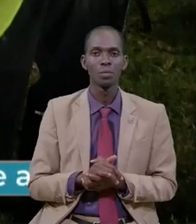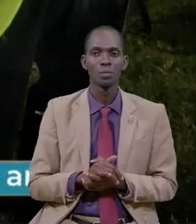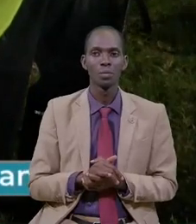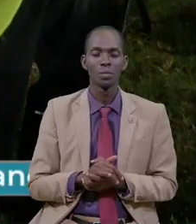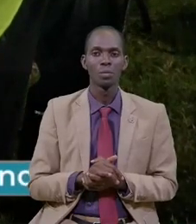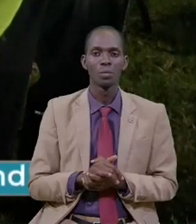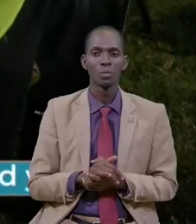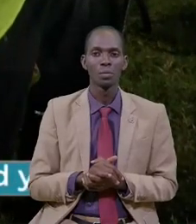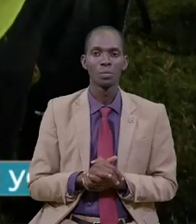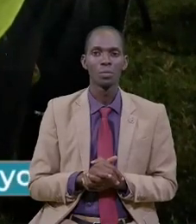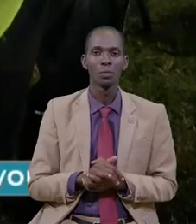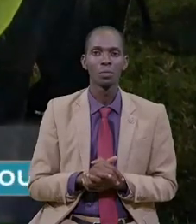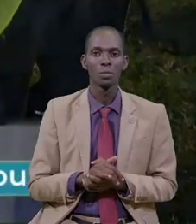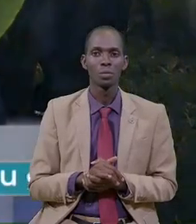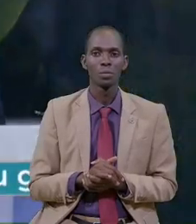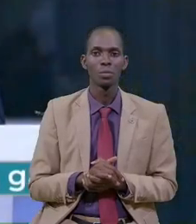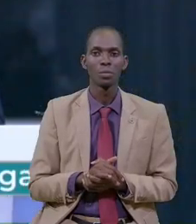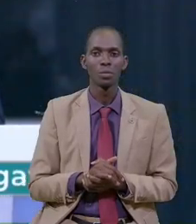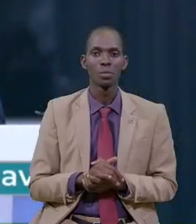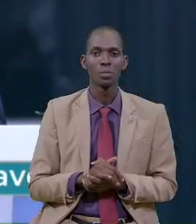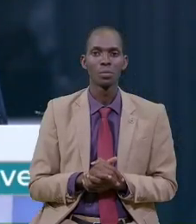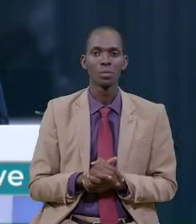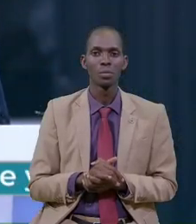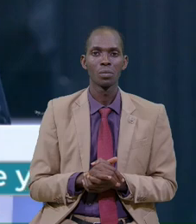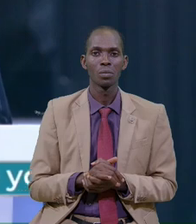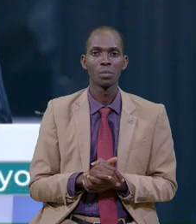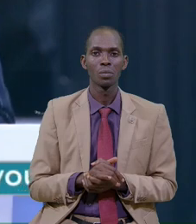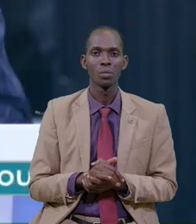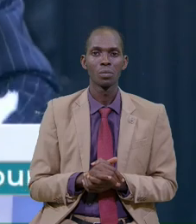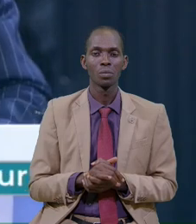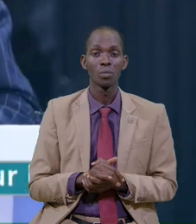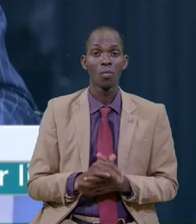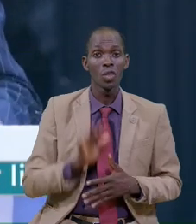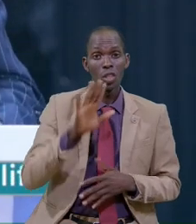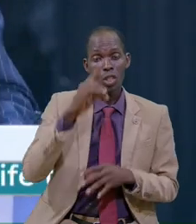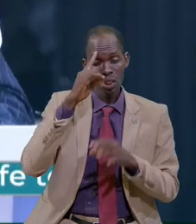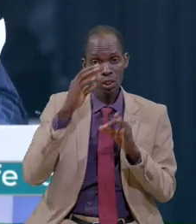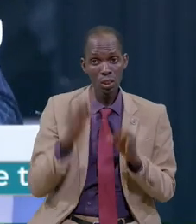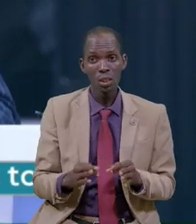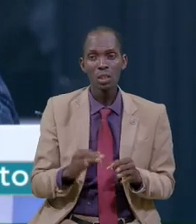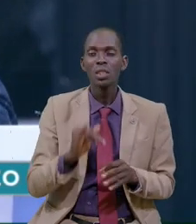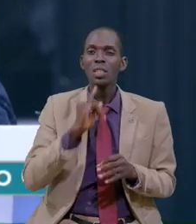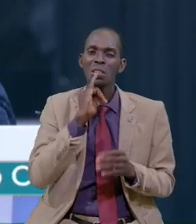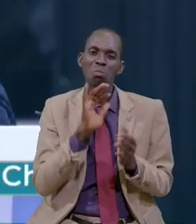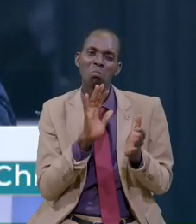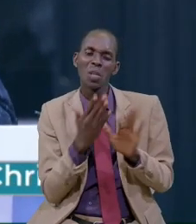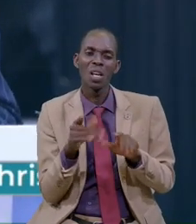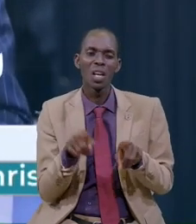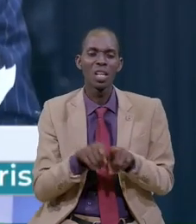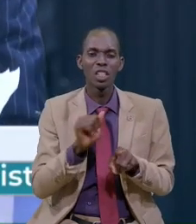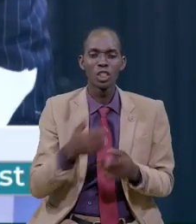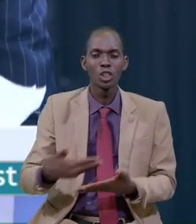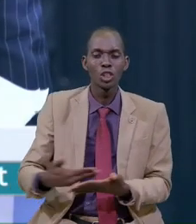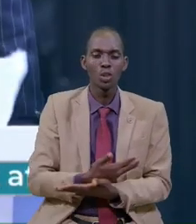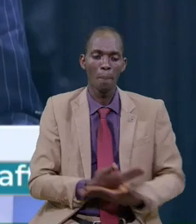jusqu'à la fin. Your decision is just like a new baby that has been born.